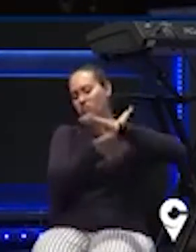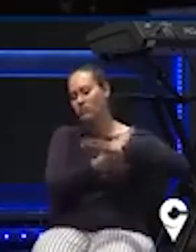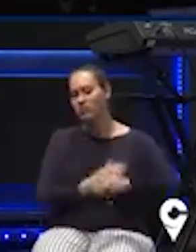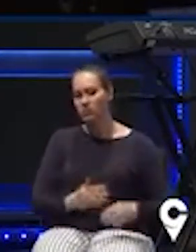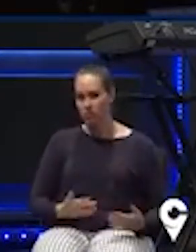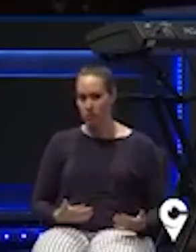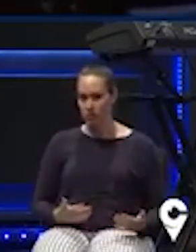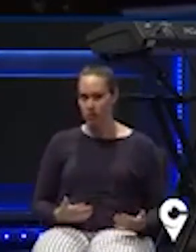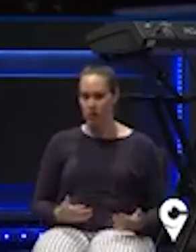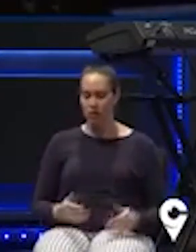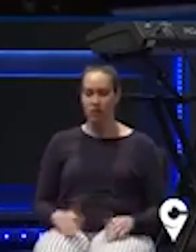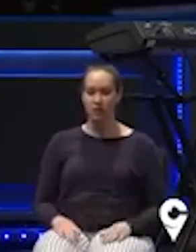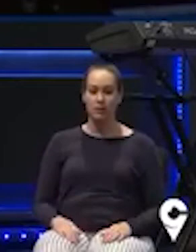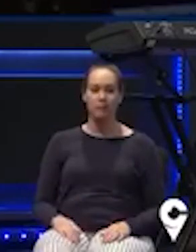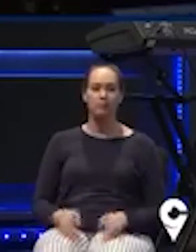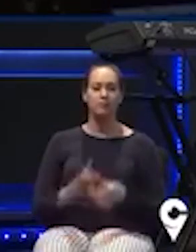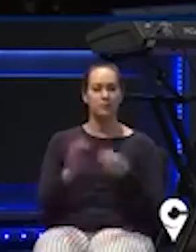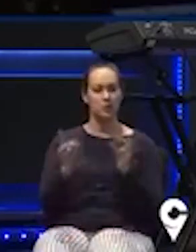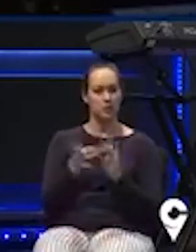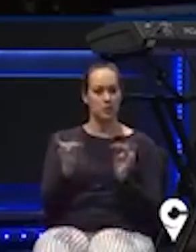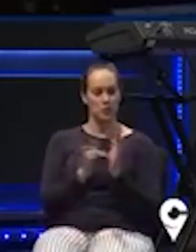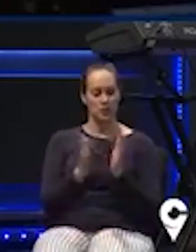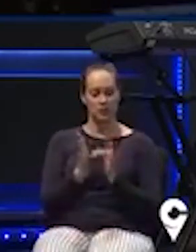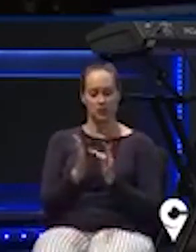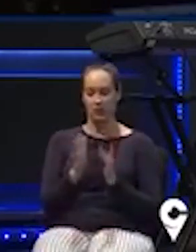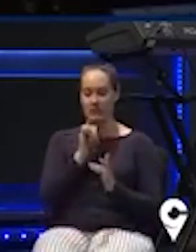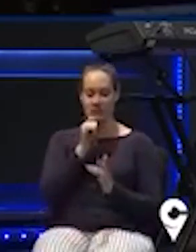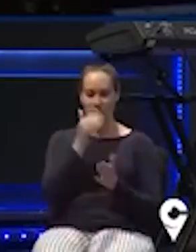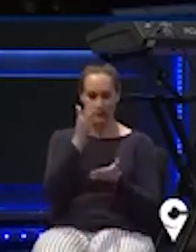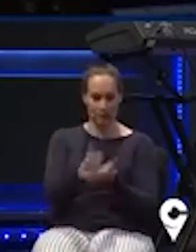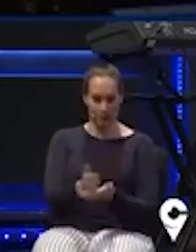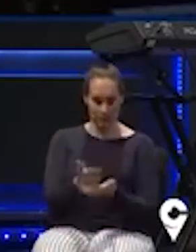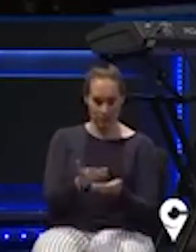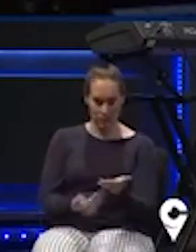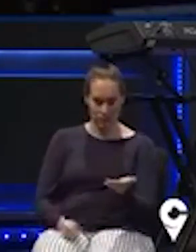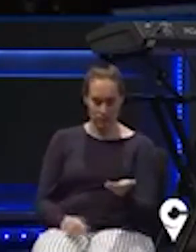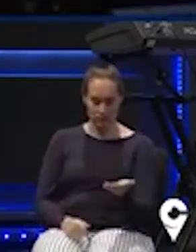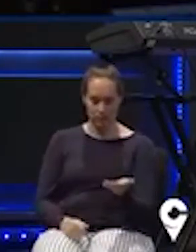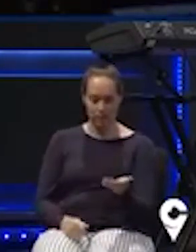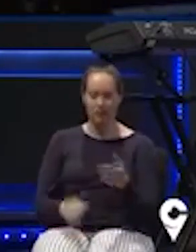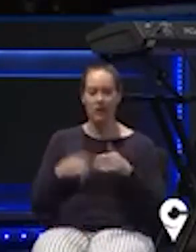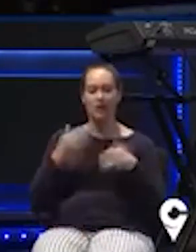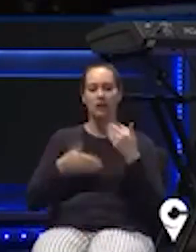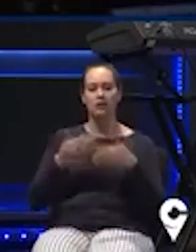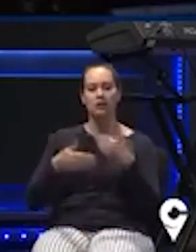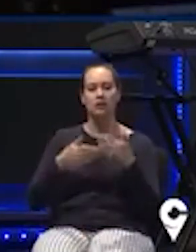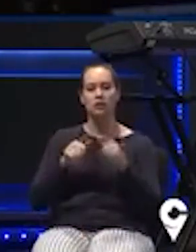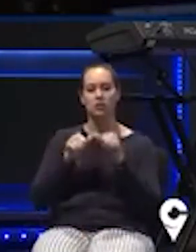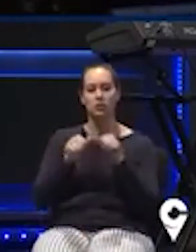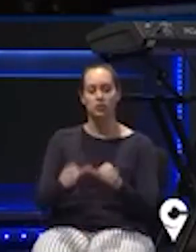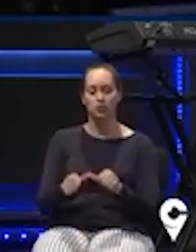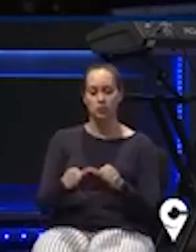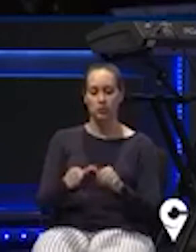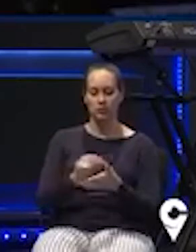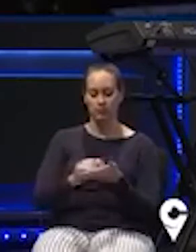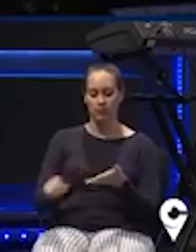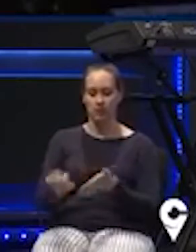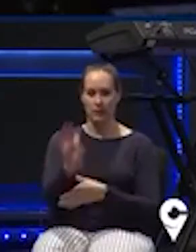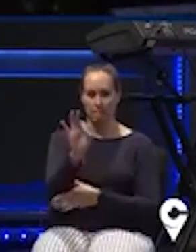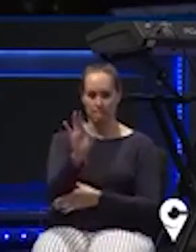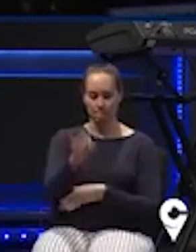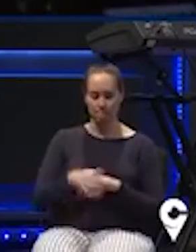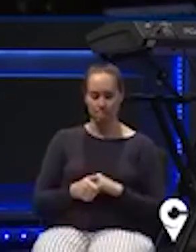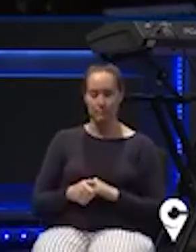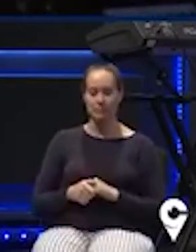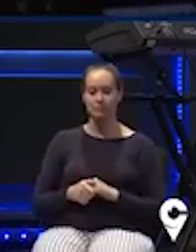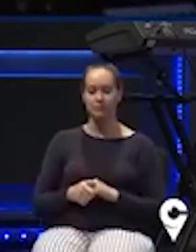The story of Jesus doesn't end with that humility, with that humbling there. It goes on to his exaltation in verse 9. Therefore,